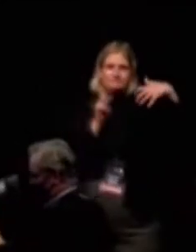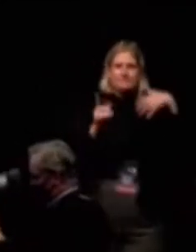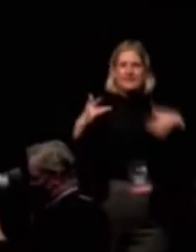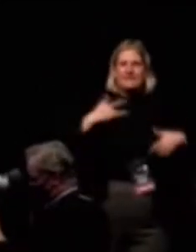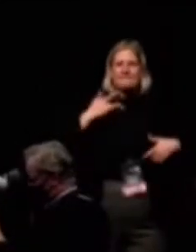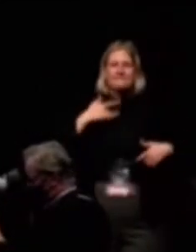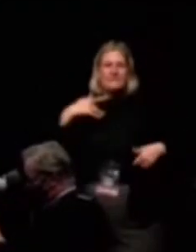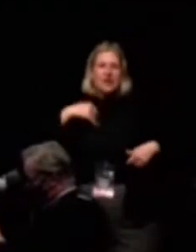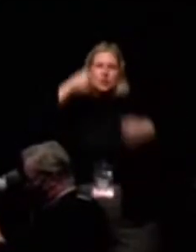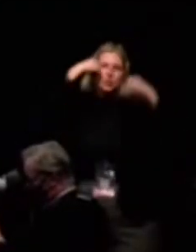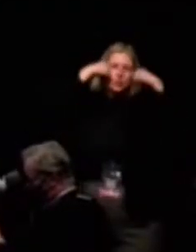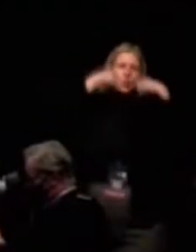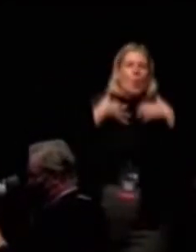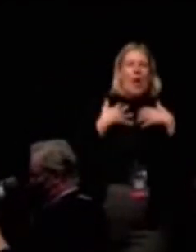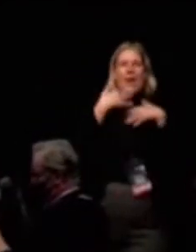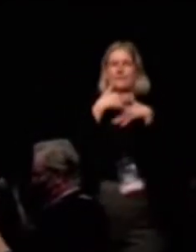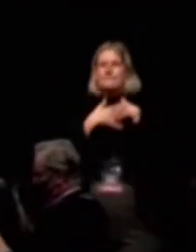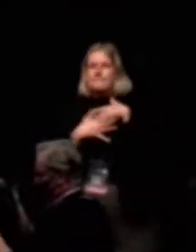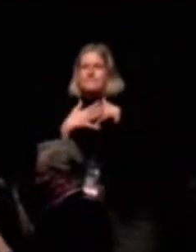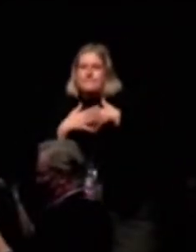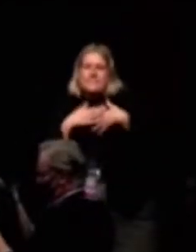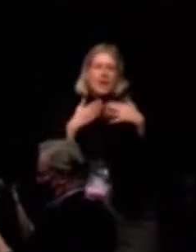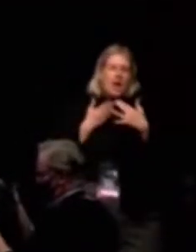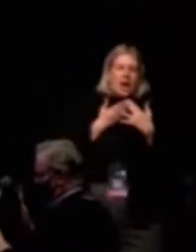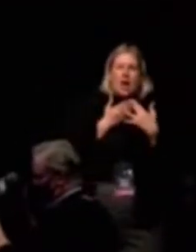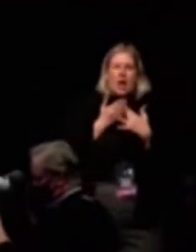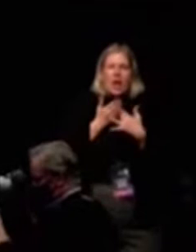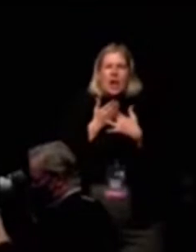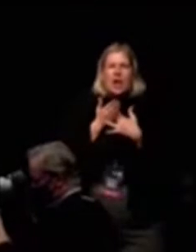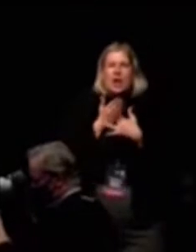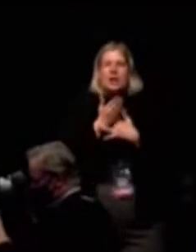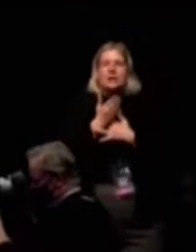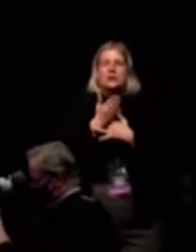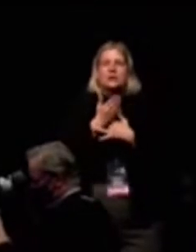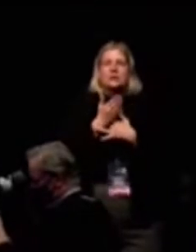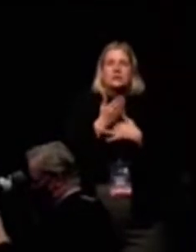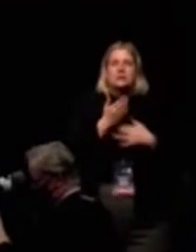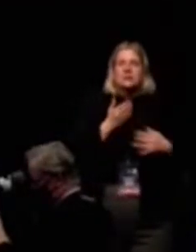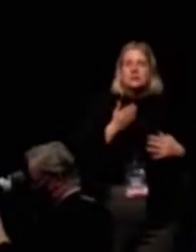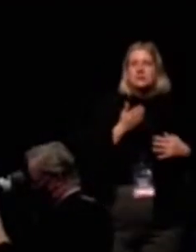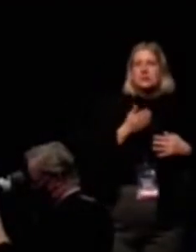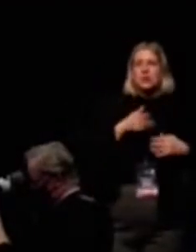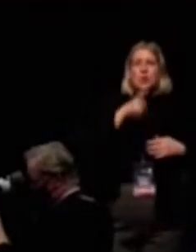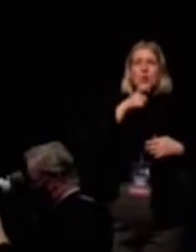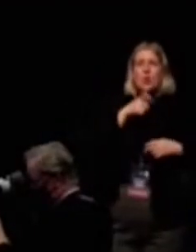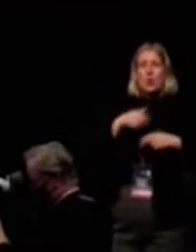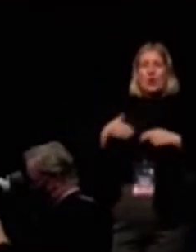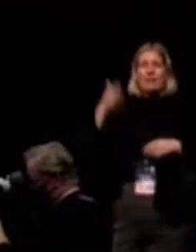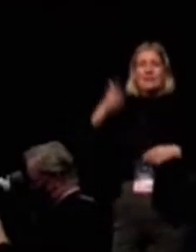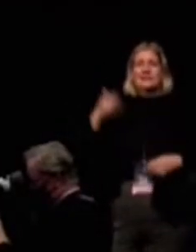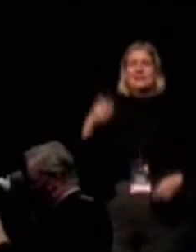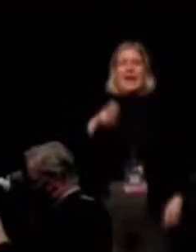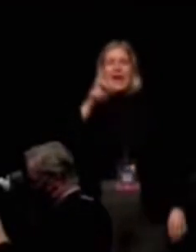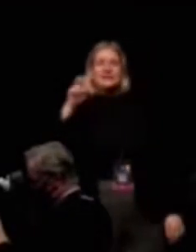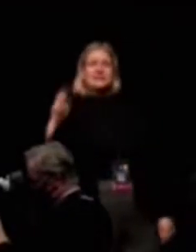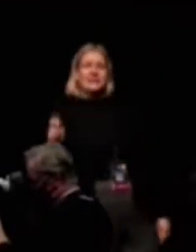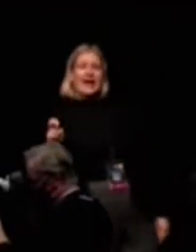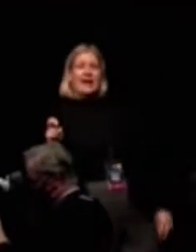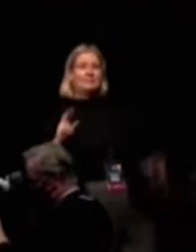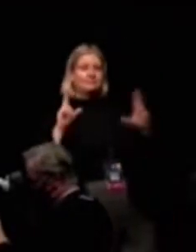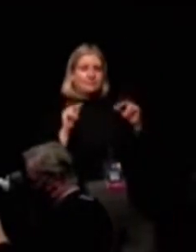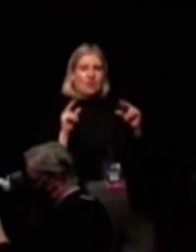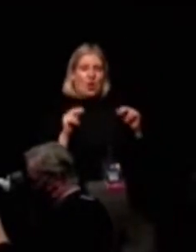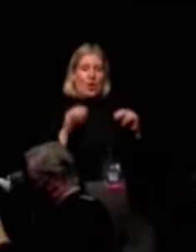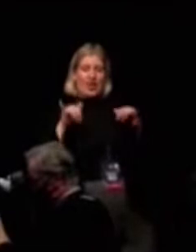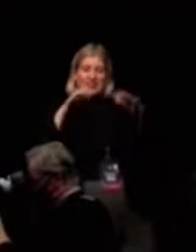to the timid souls who sit on the sidelines. I said for the first time in history, a woman has entered